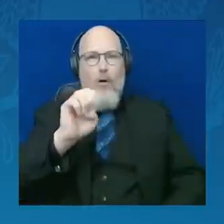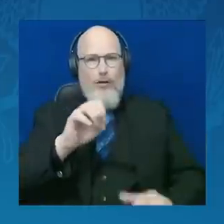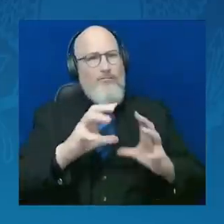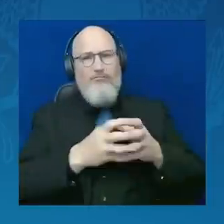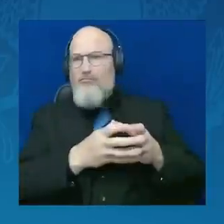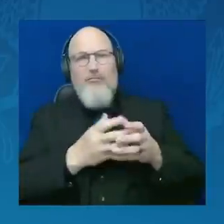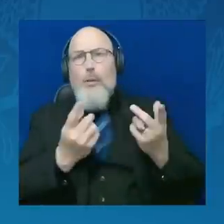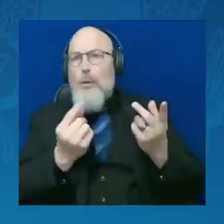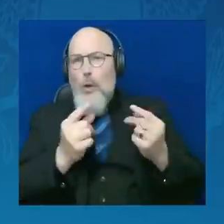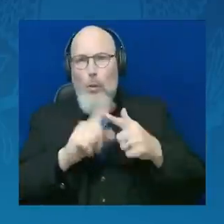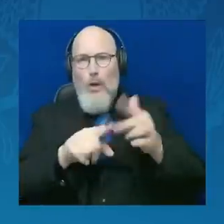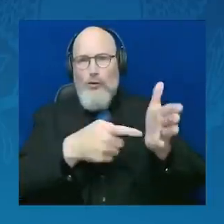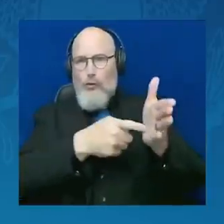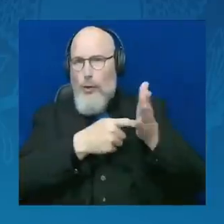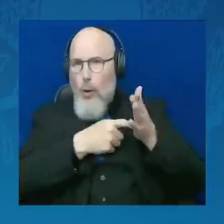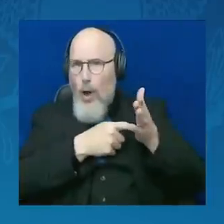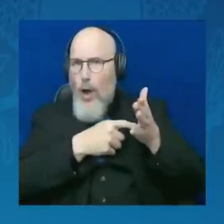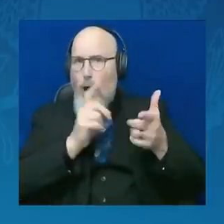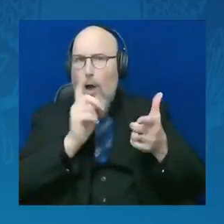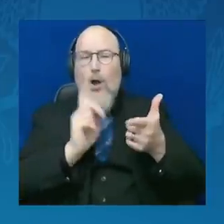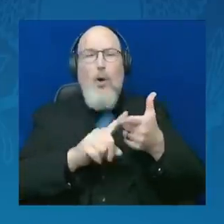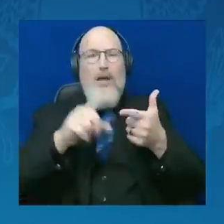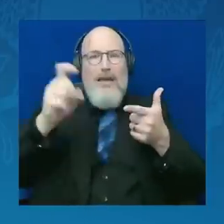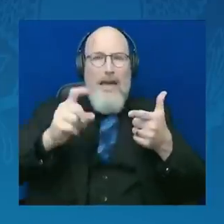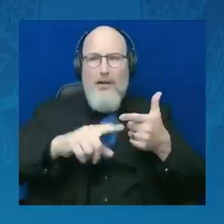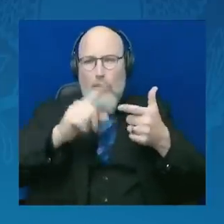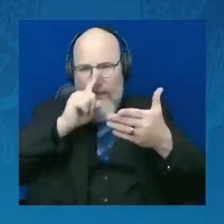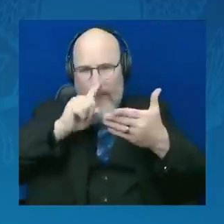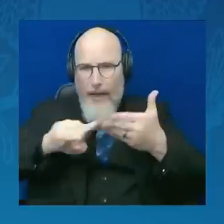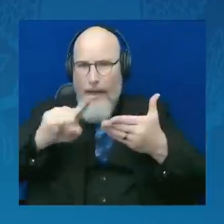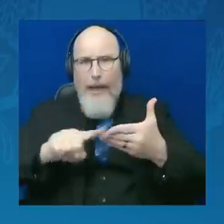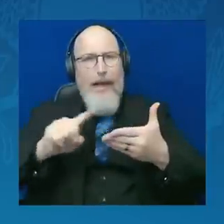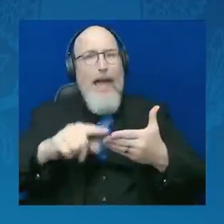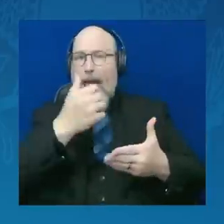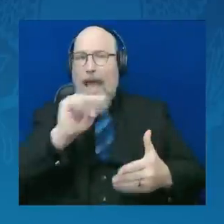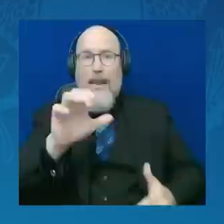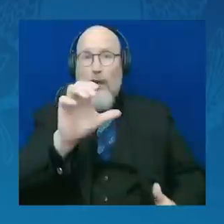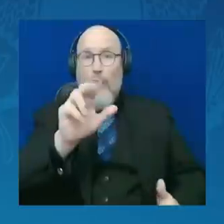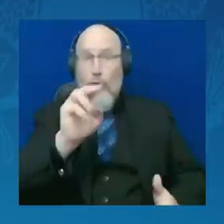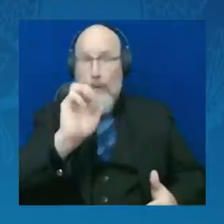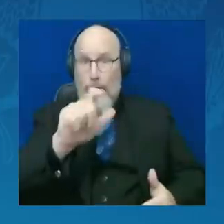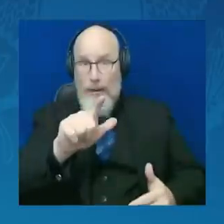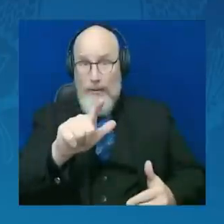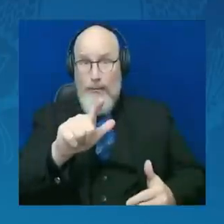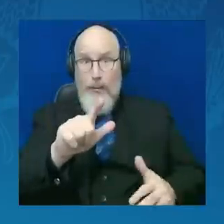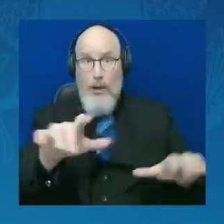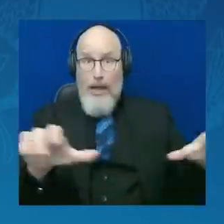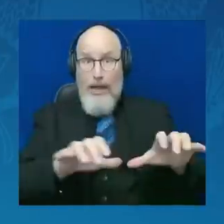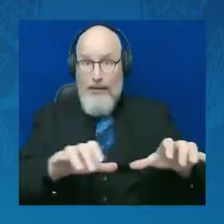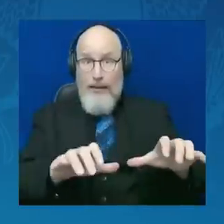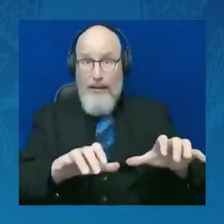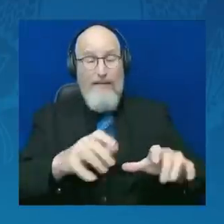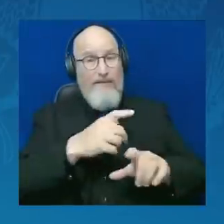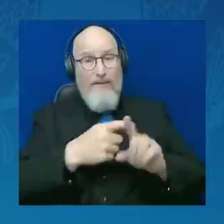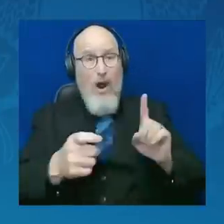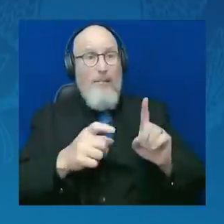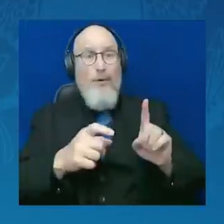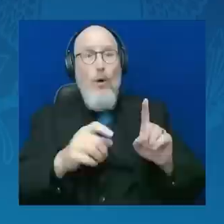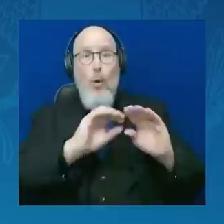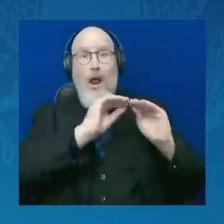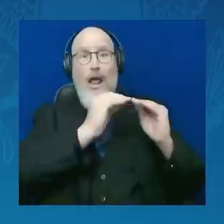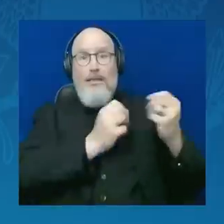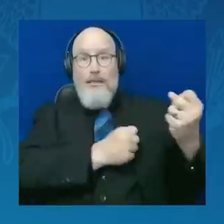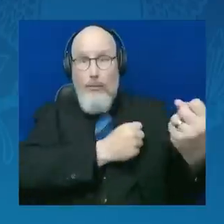of investigations as it relates to any criminal activities and behaviors on behalf of institutions and individuals,